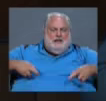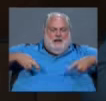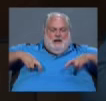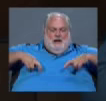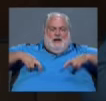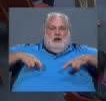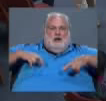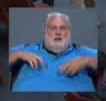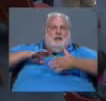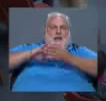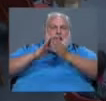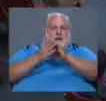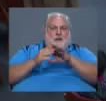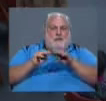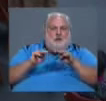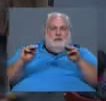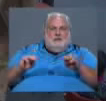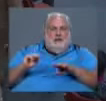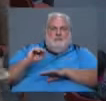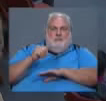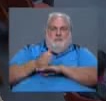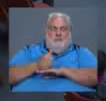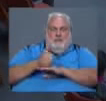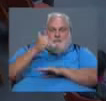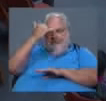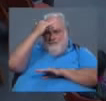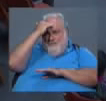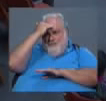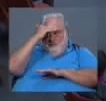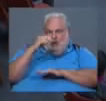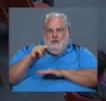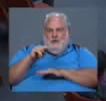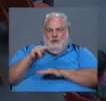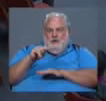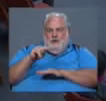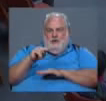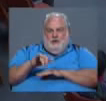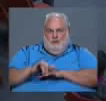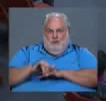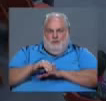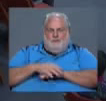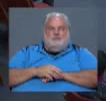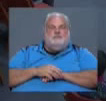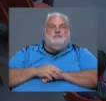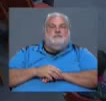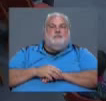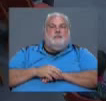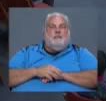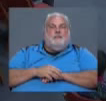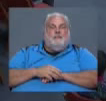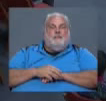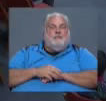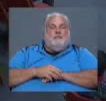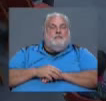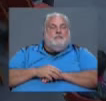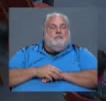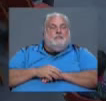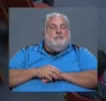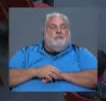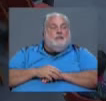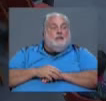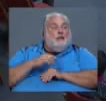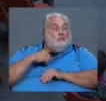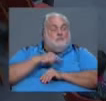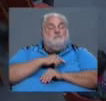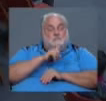maritime museum located in Buffalo, New York on Lake Erie. So we were very excited